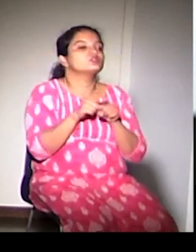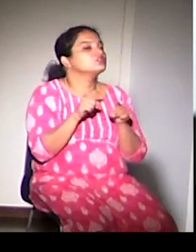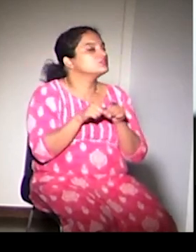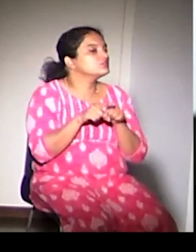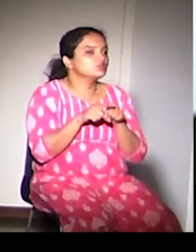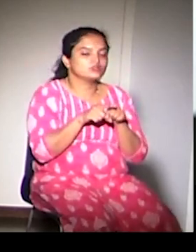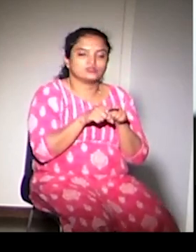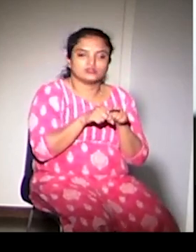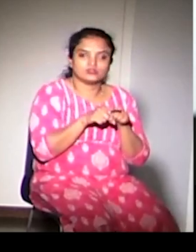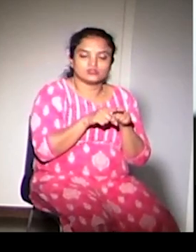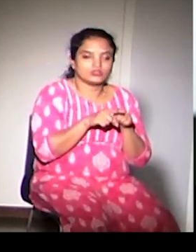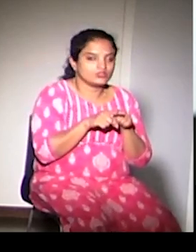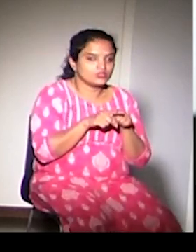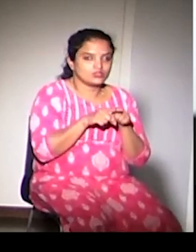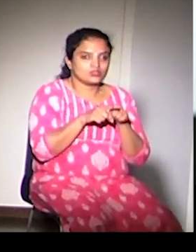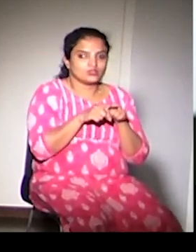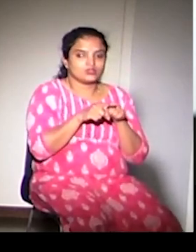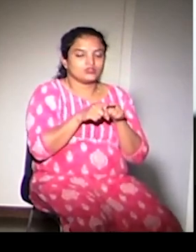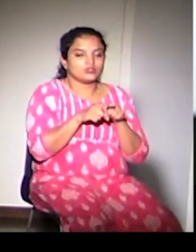point of the